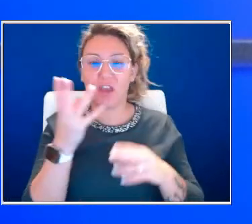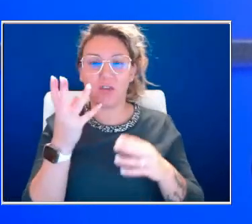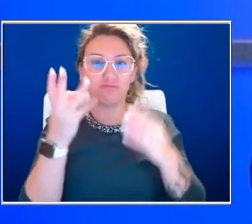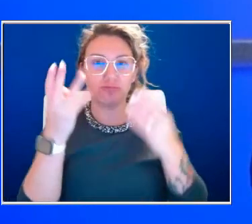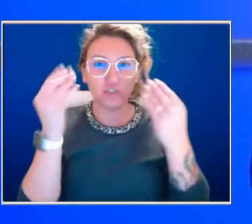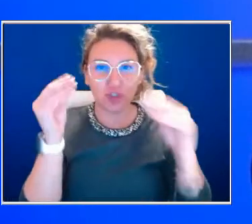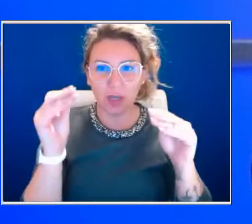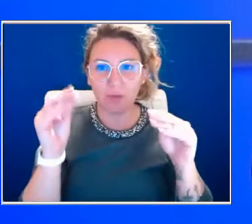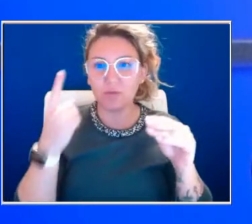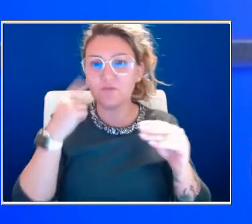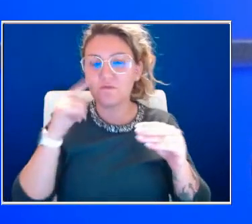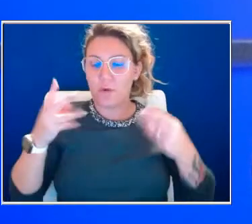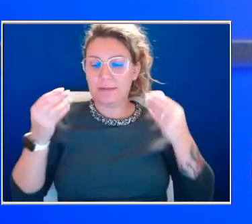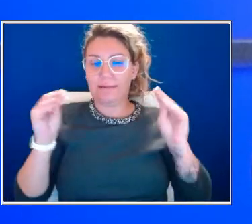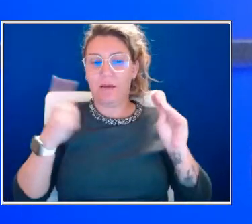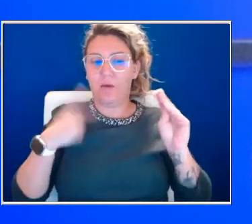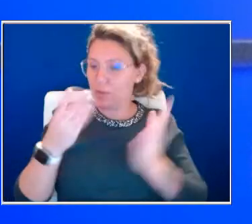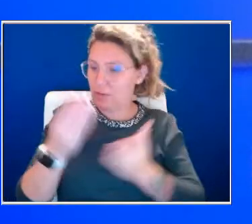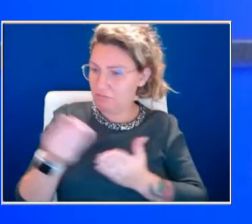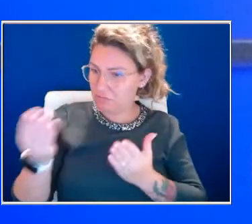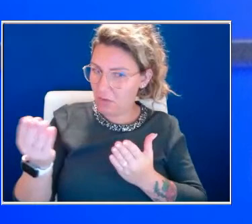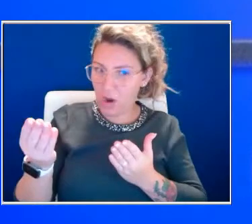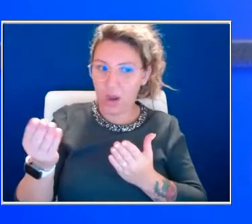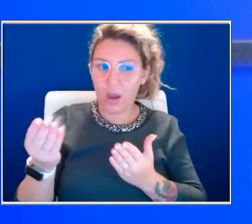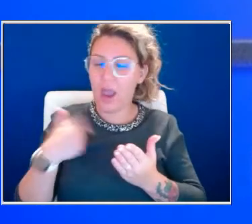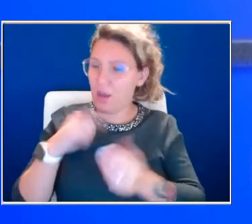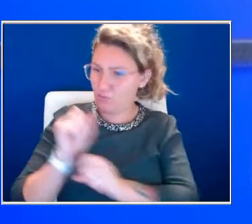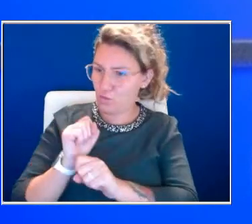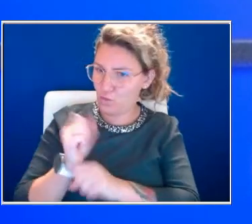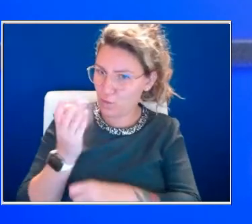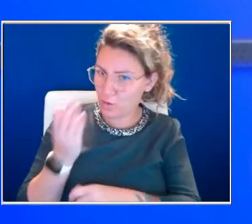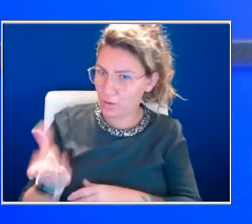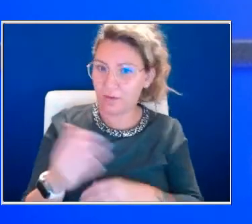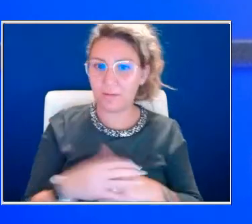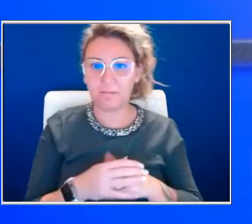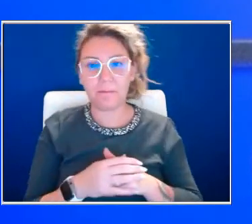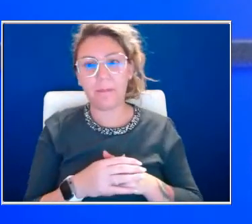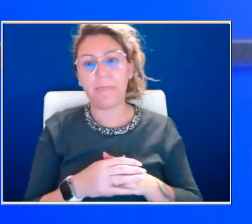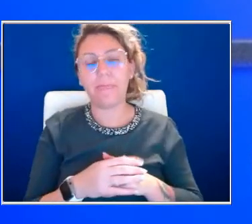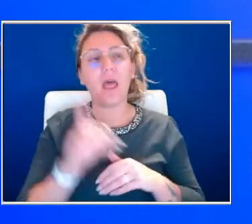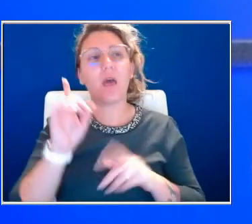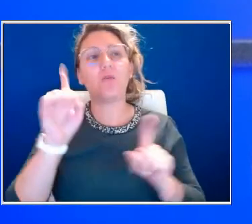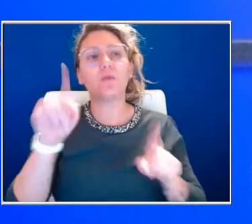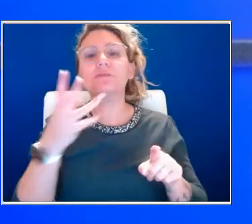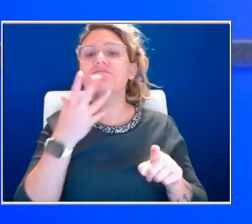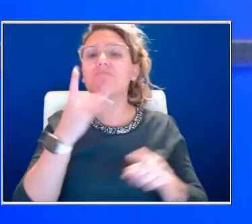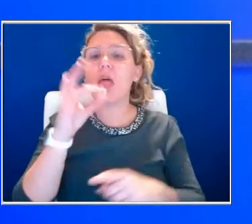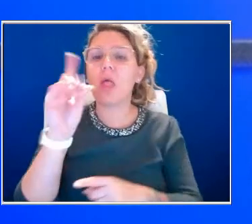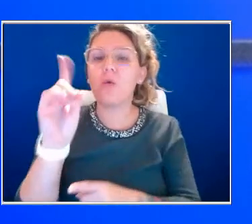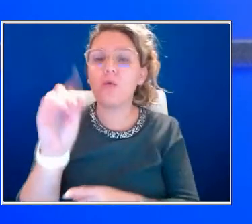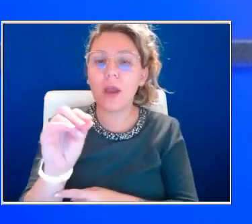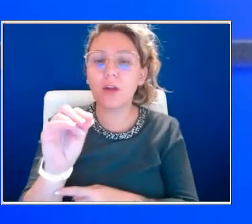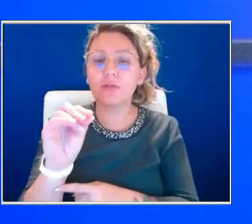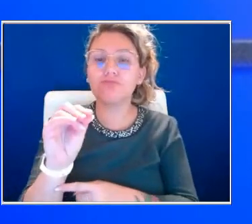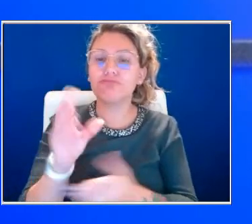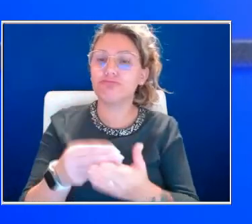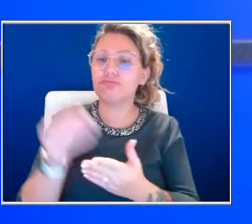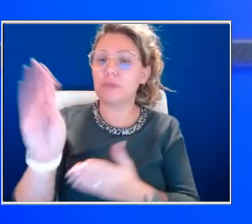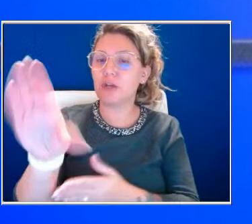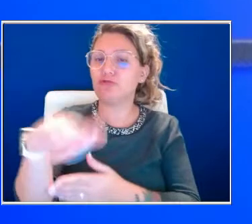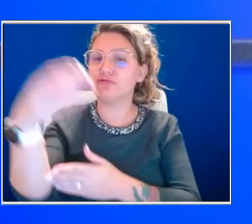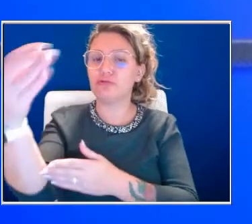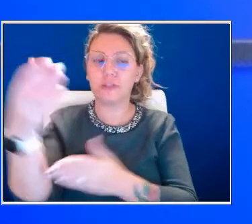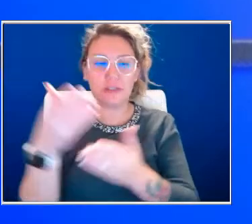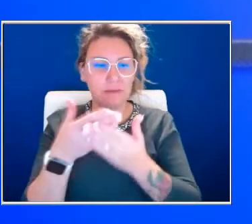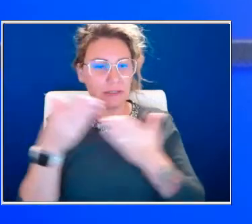that. And I went to Colorado to buy Christmas merchandise, came home.